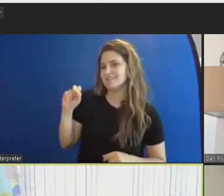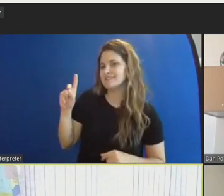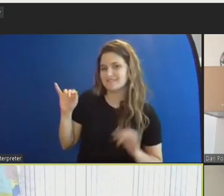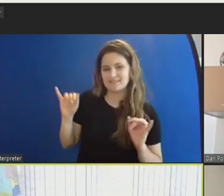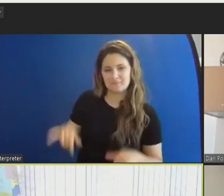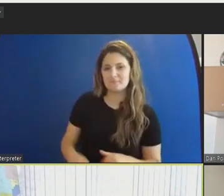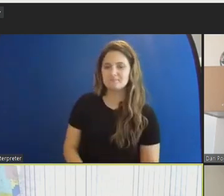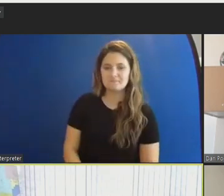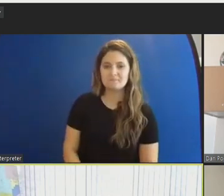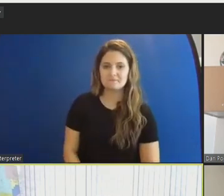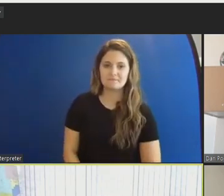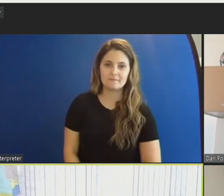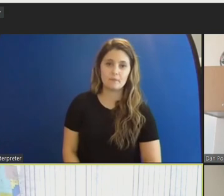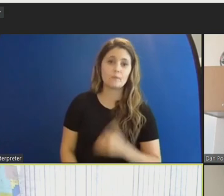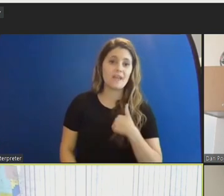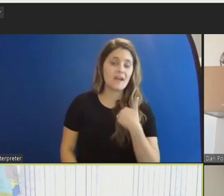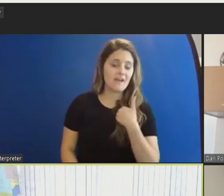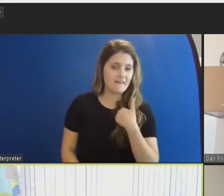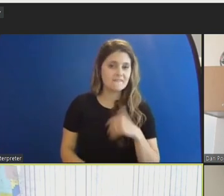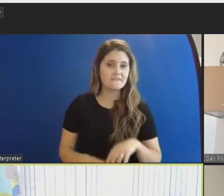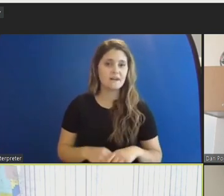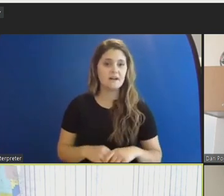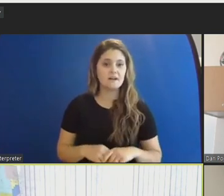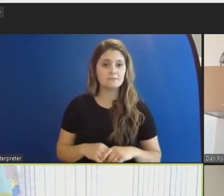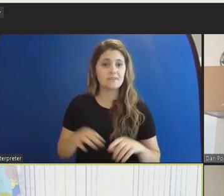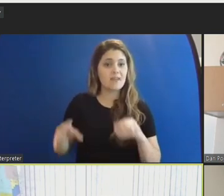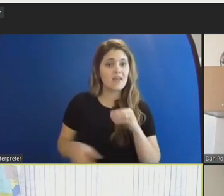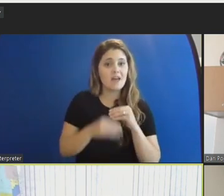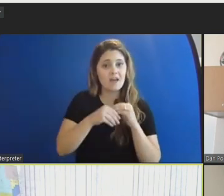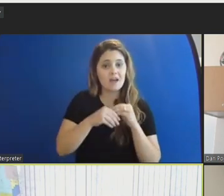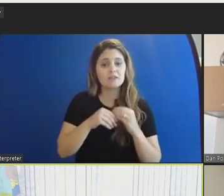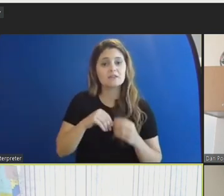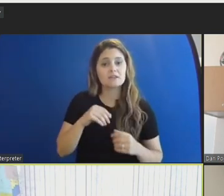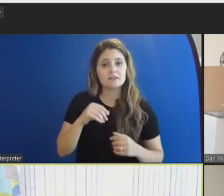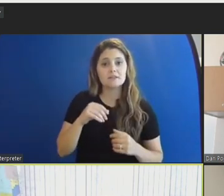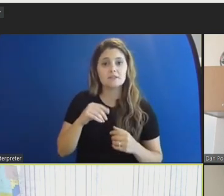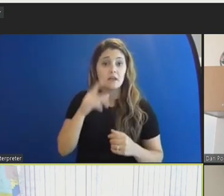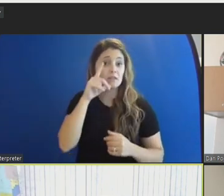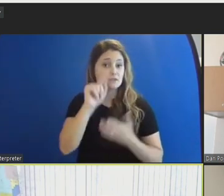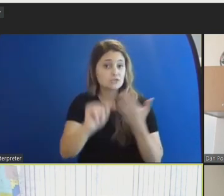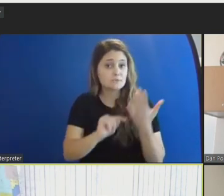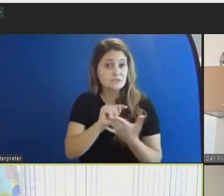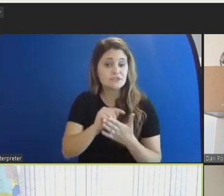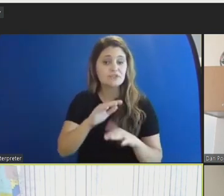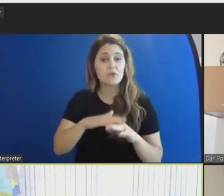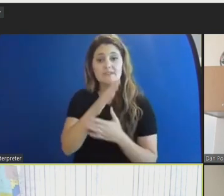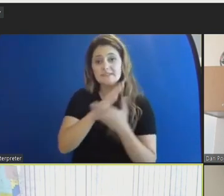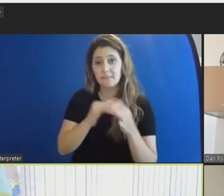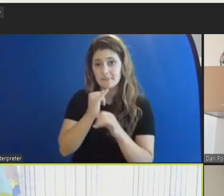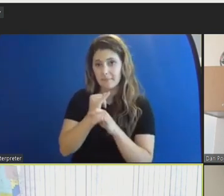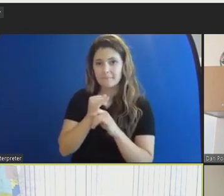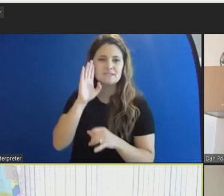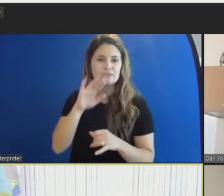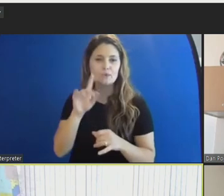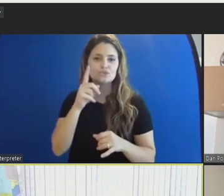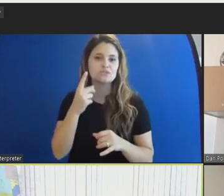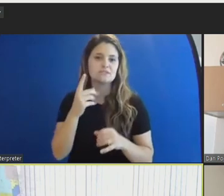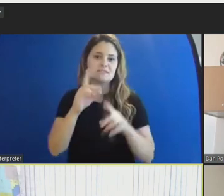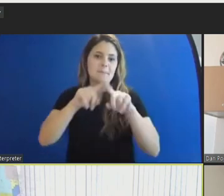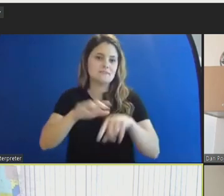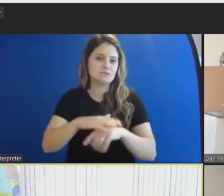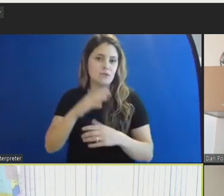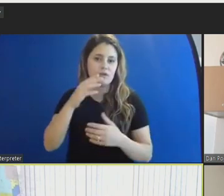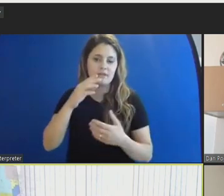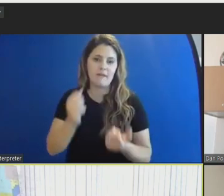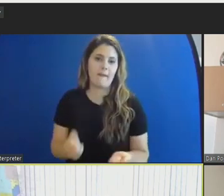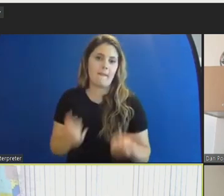We have added a lunch period on some campuses. You know, it just depends on the enrollment